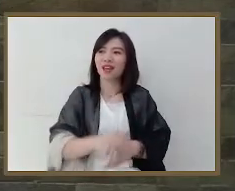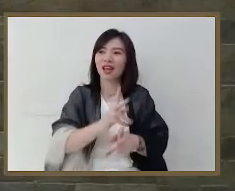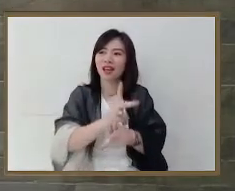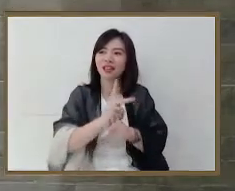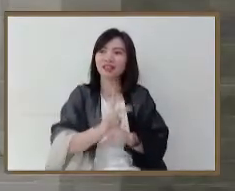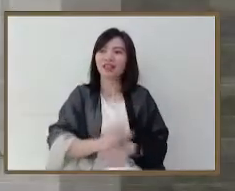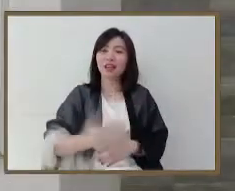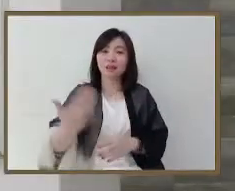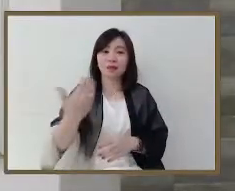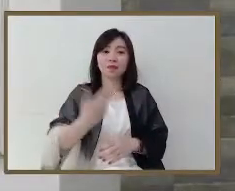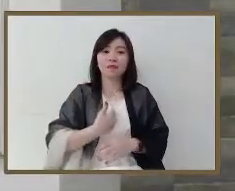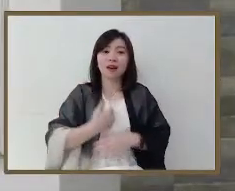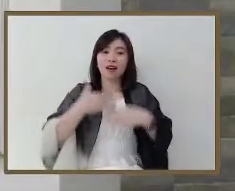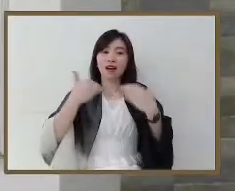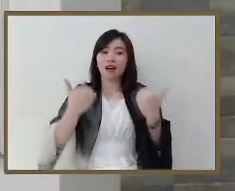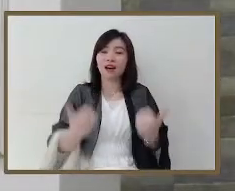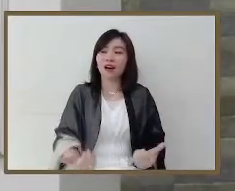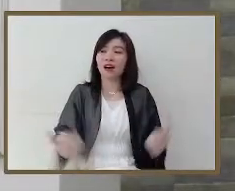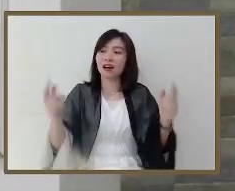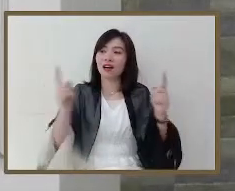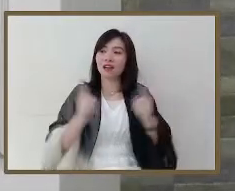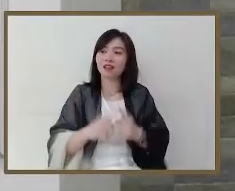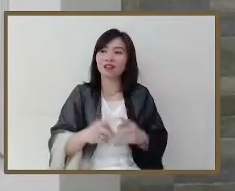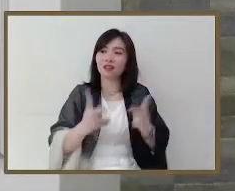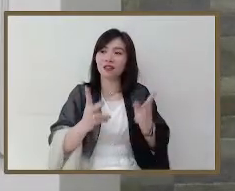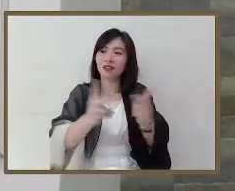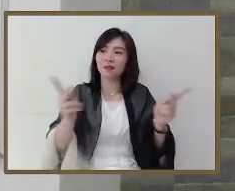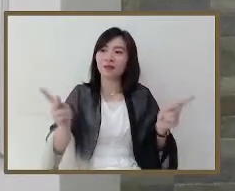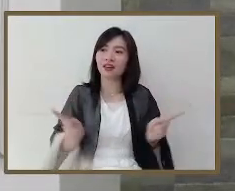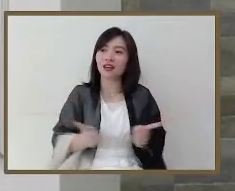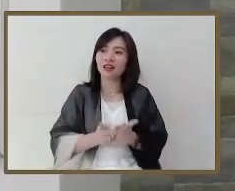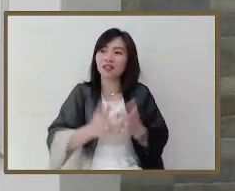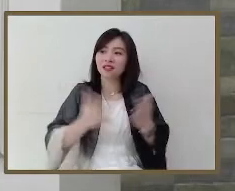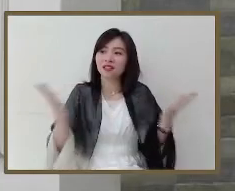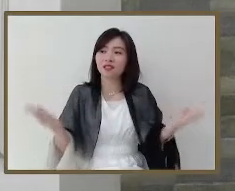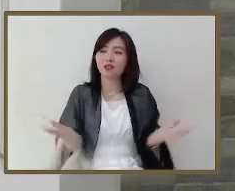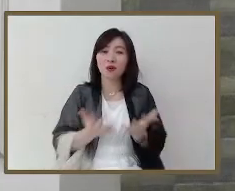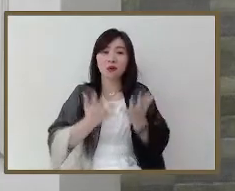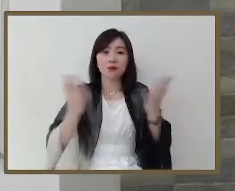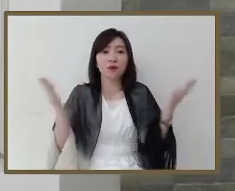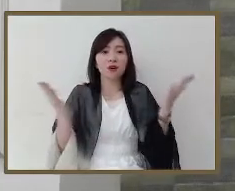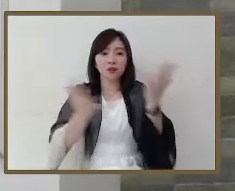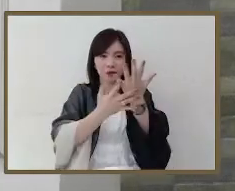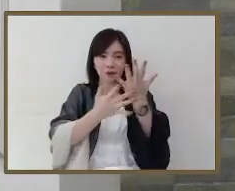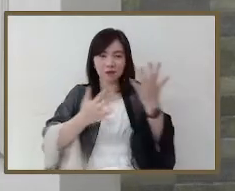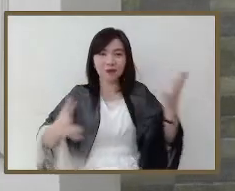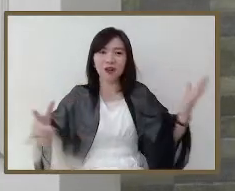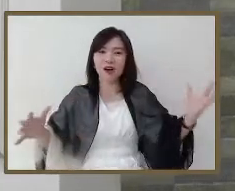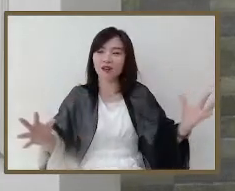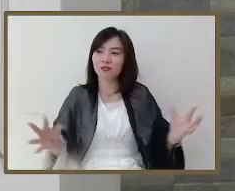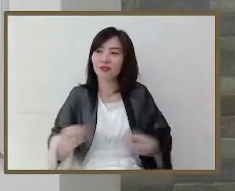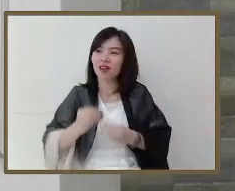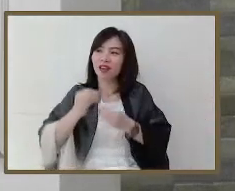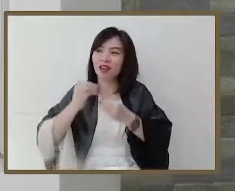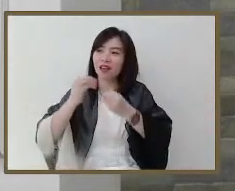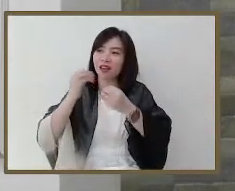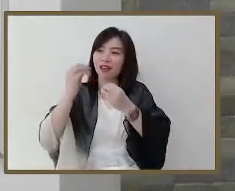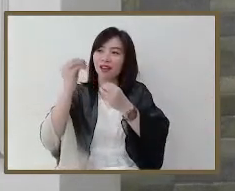cross. Take me back to the place where blood